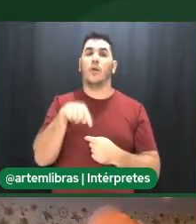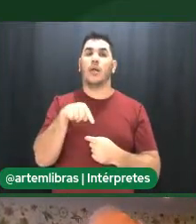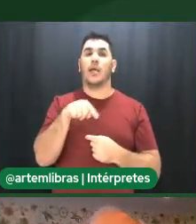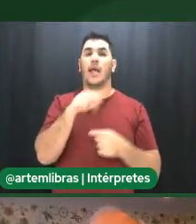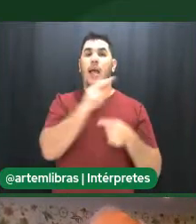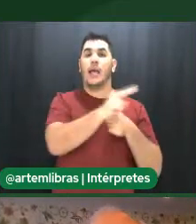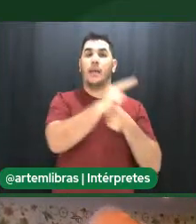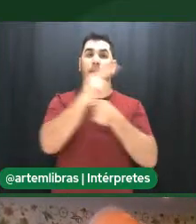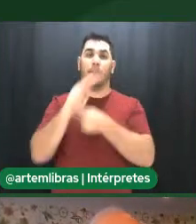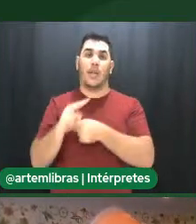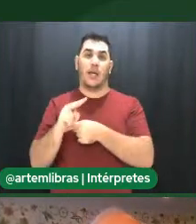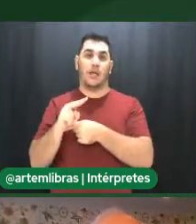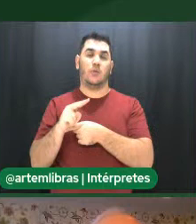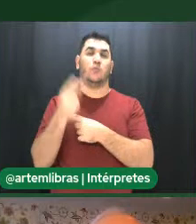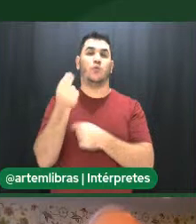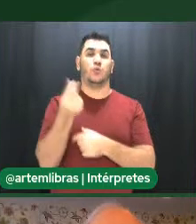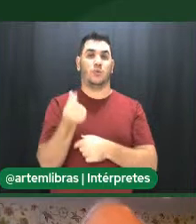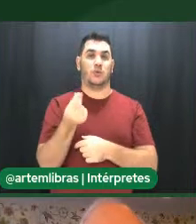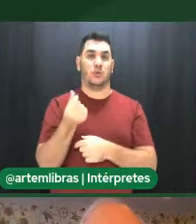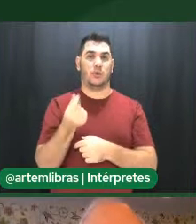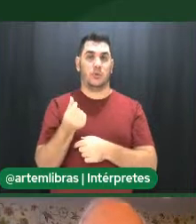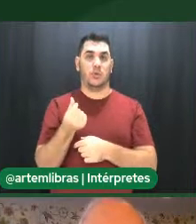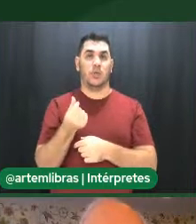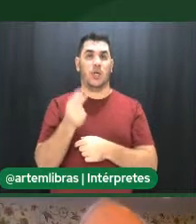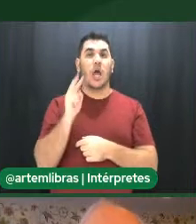the mortgage amount of here,